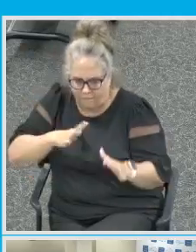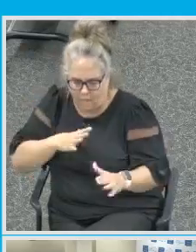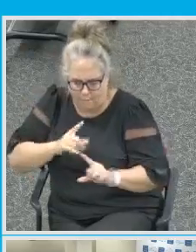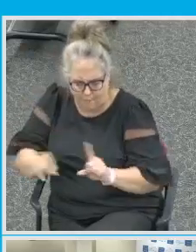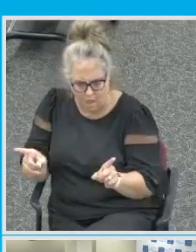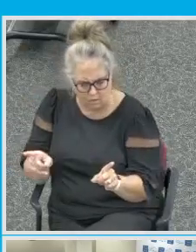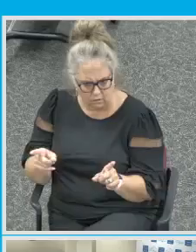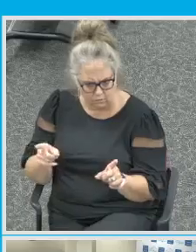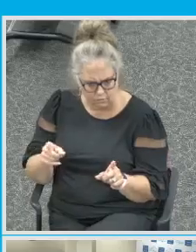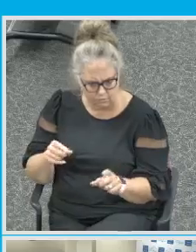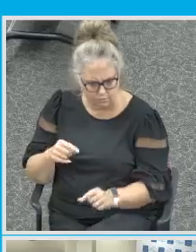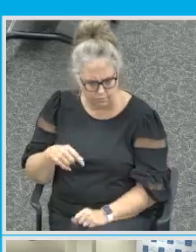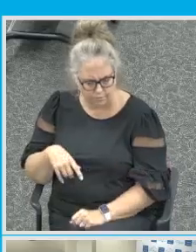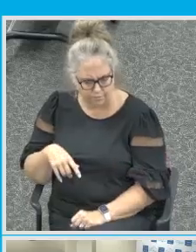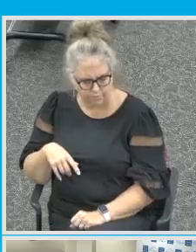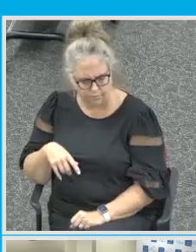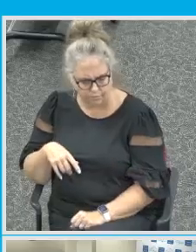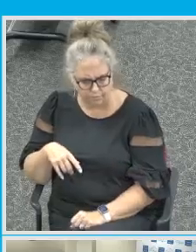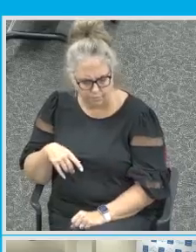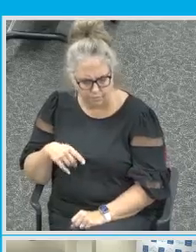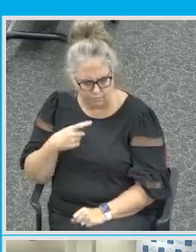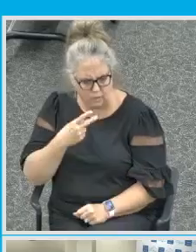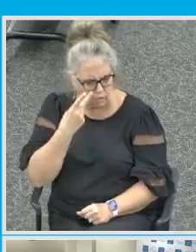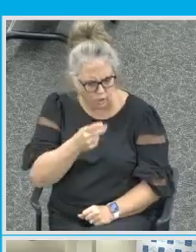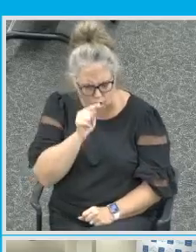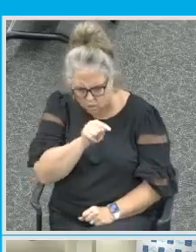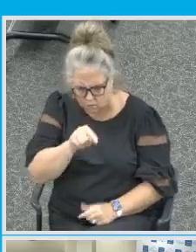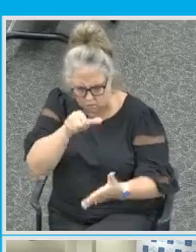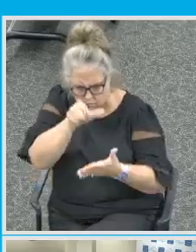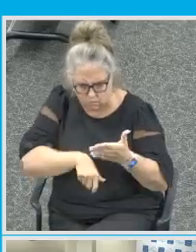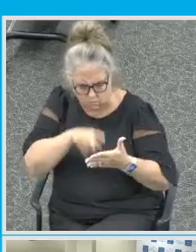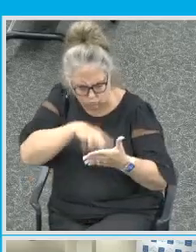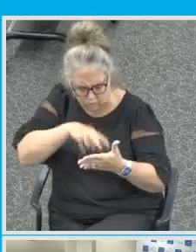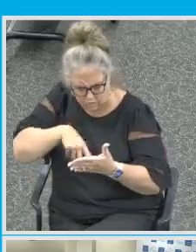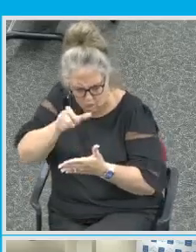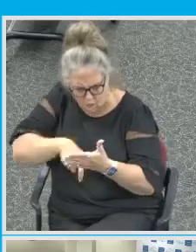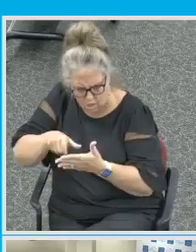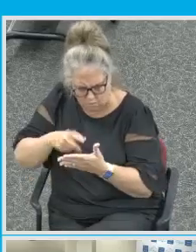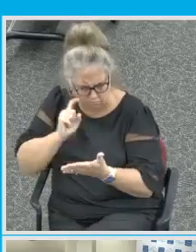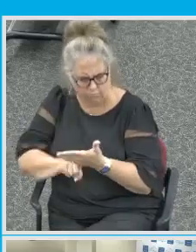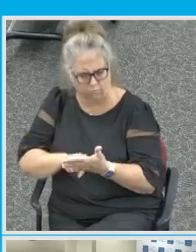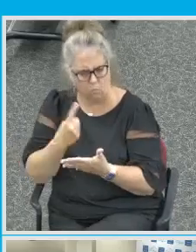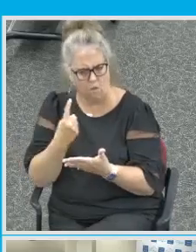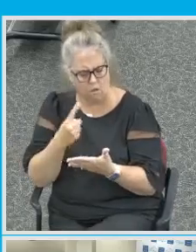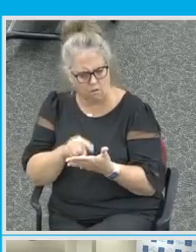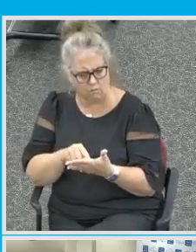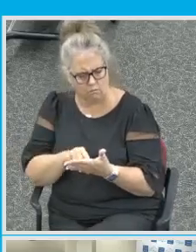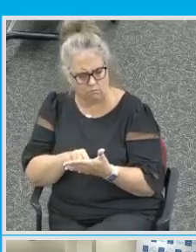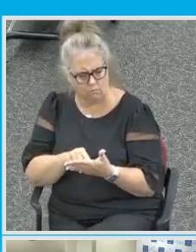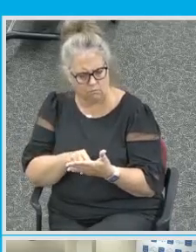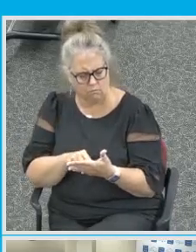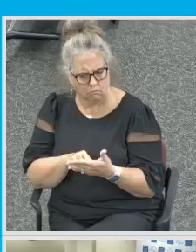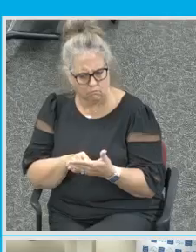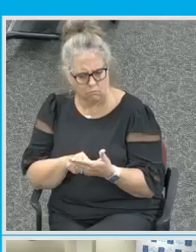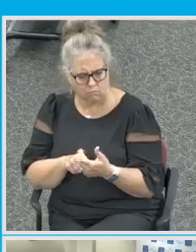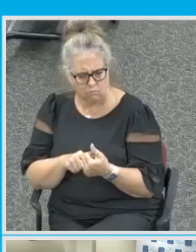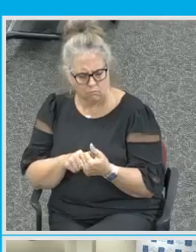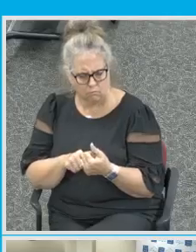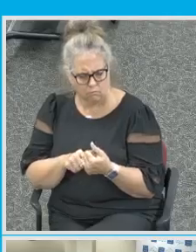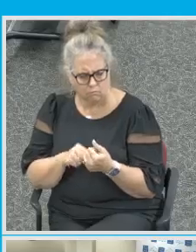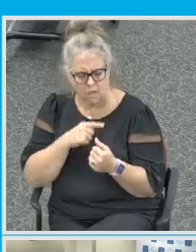one of the articles. I saw one, because that's Nickelodeon, by English.